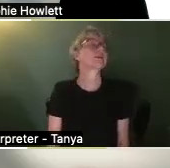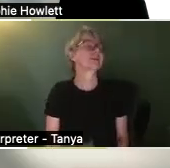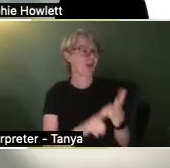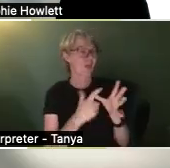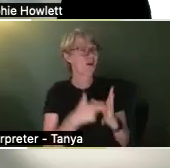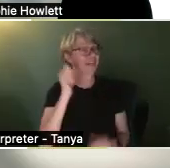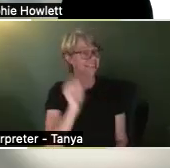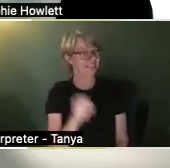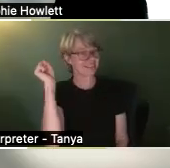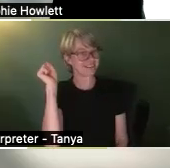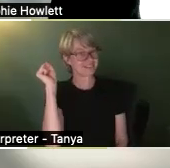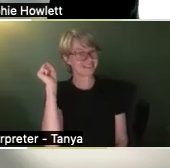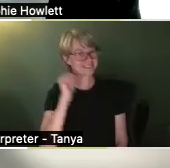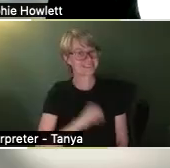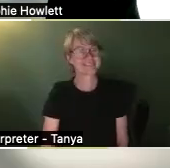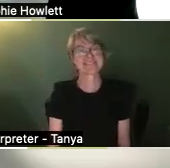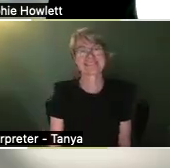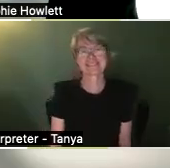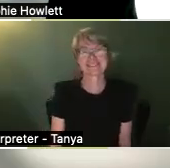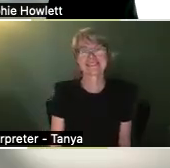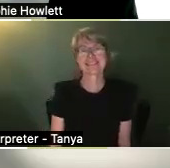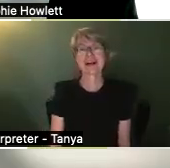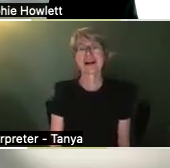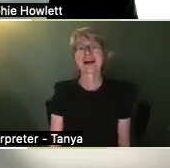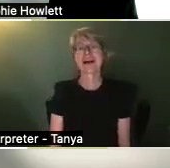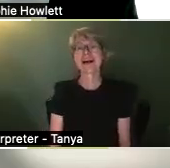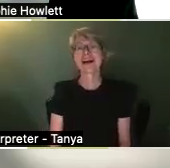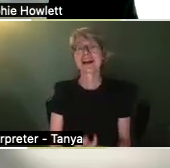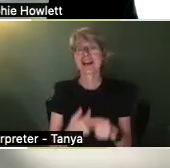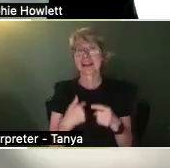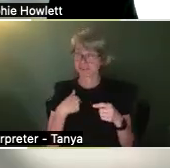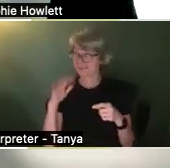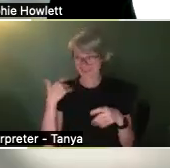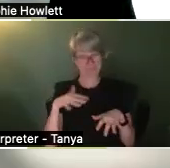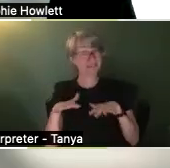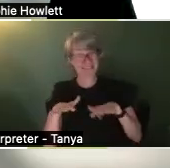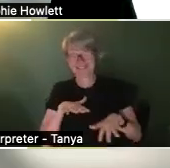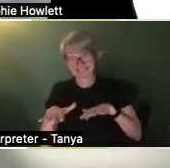Yes, It's so busy. yes, I've been very, very busy.